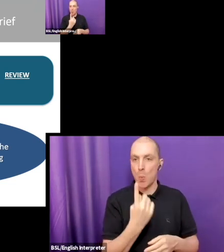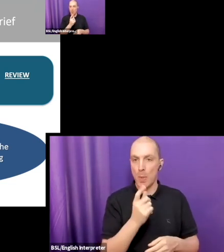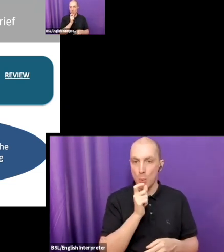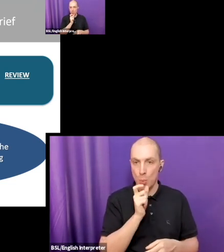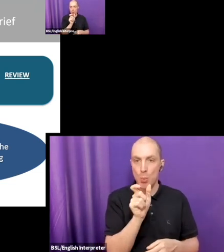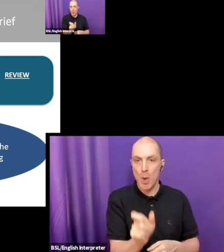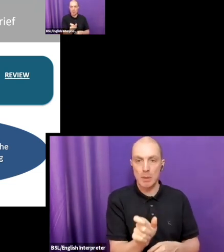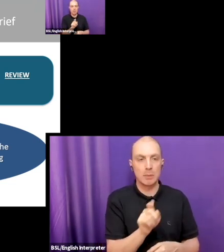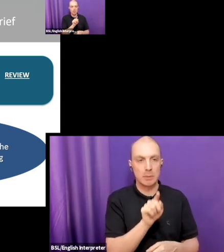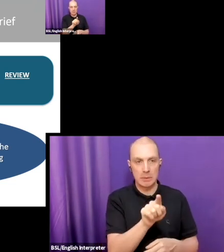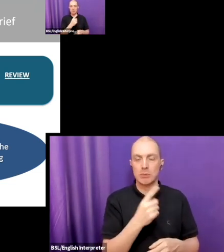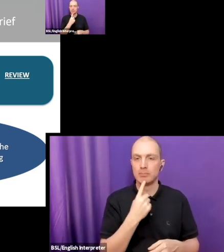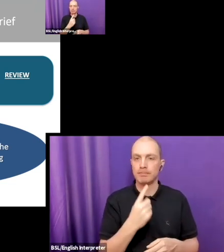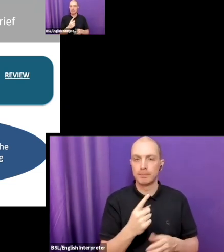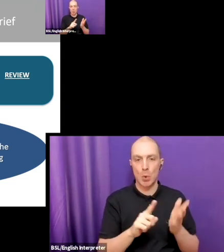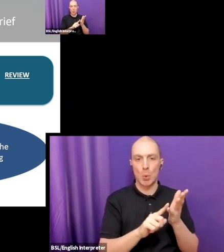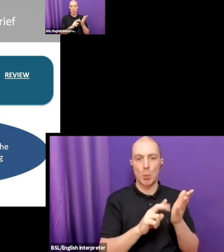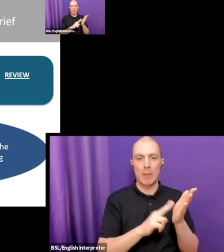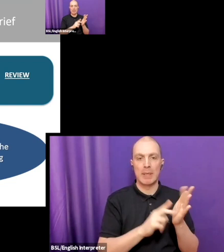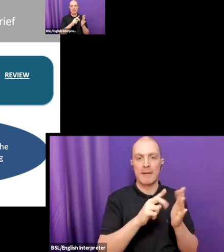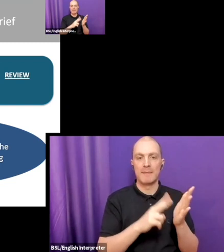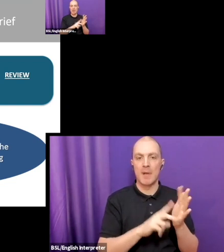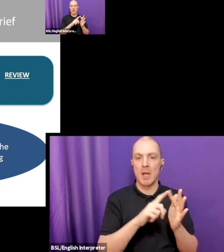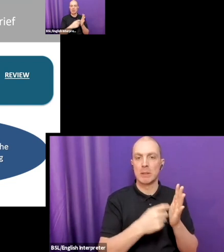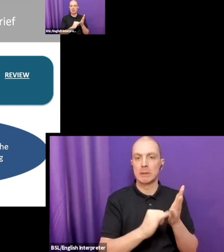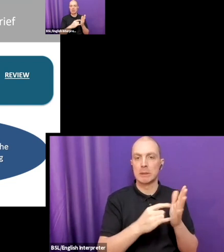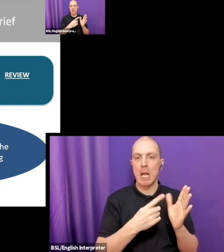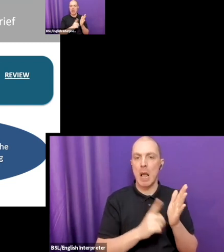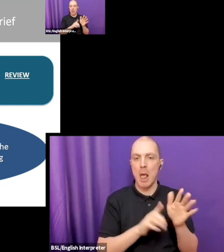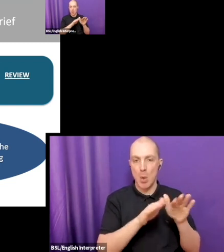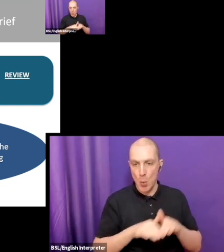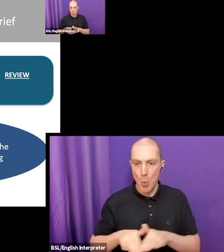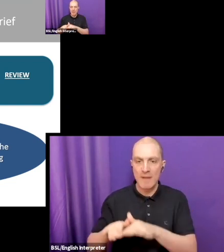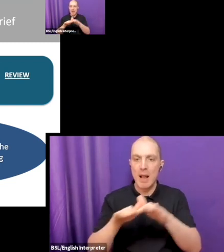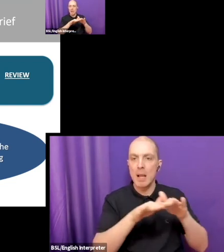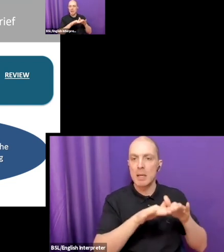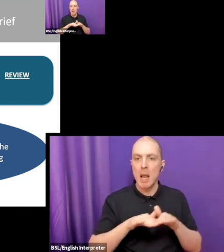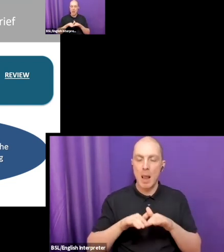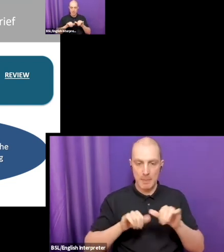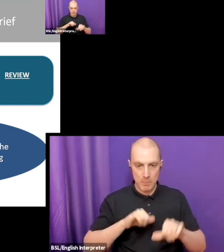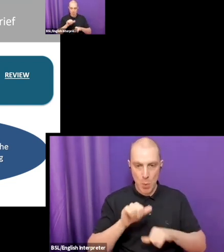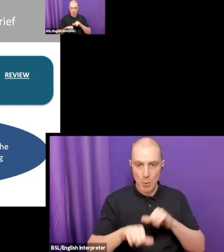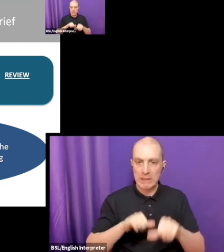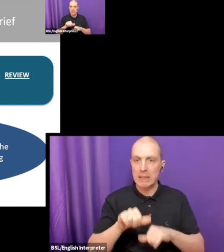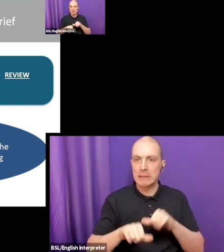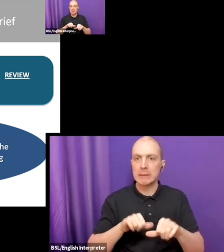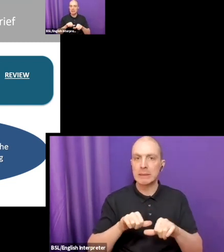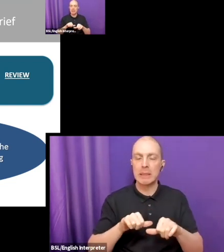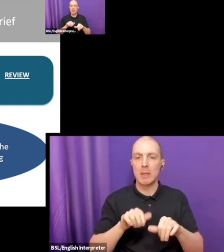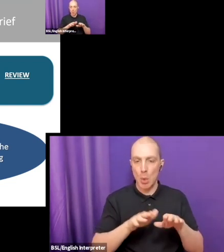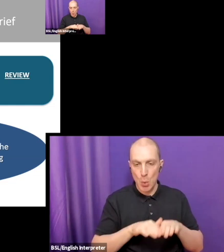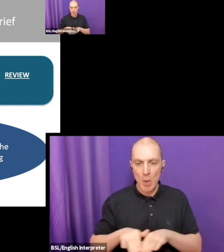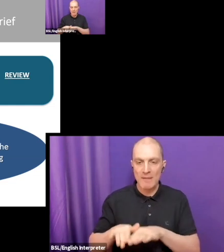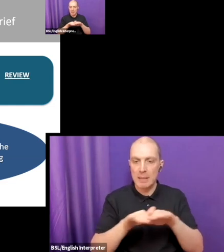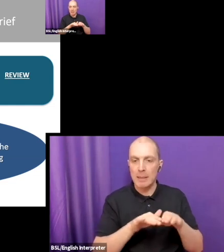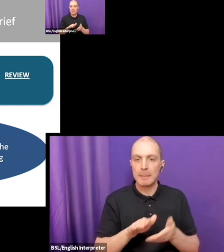the universality of the UPR mechanism. Why? Because the universality is